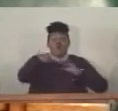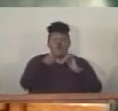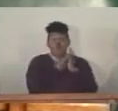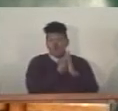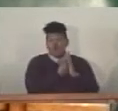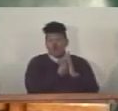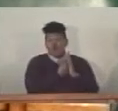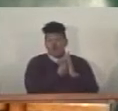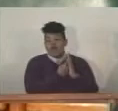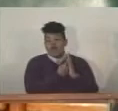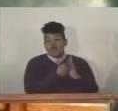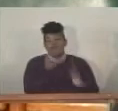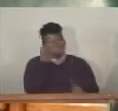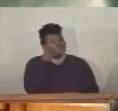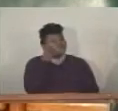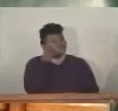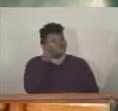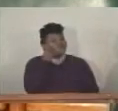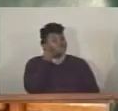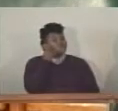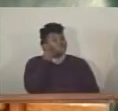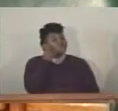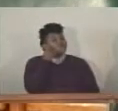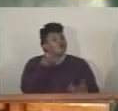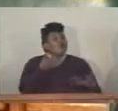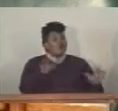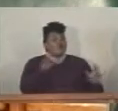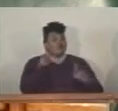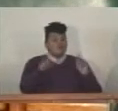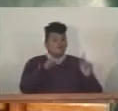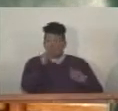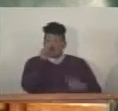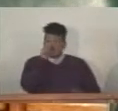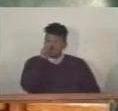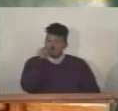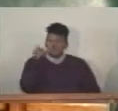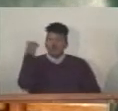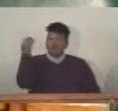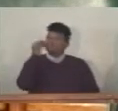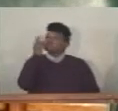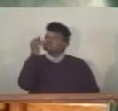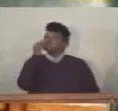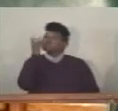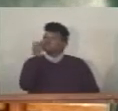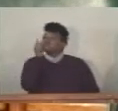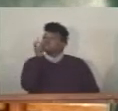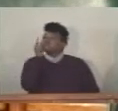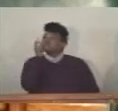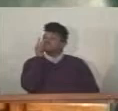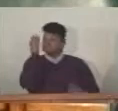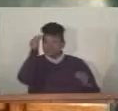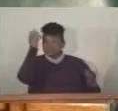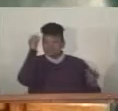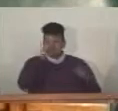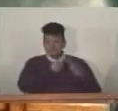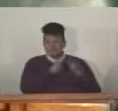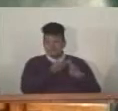manned hotline to allow for persons to confidentially convey information. The number